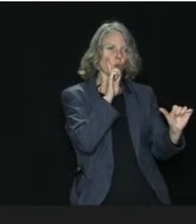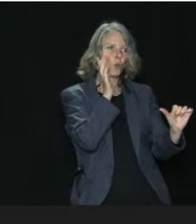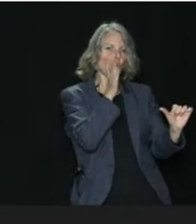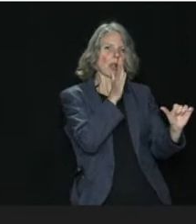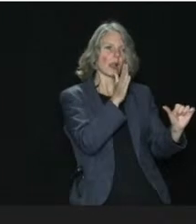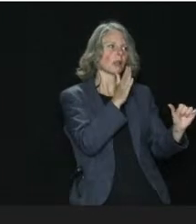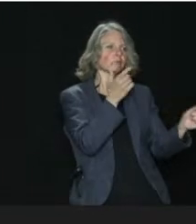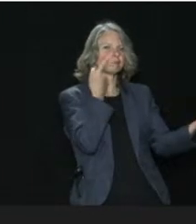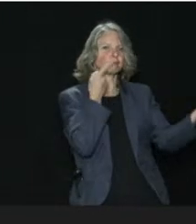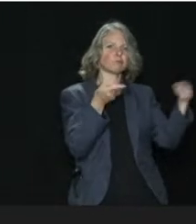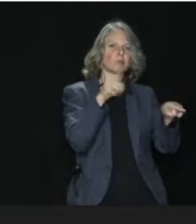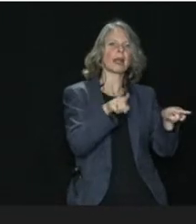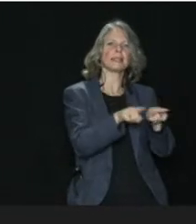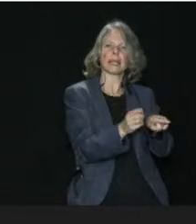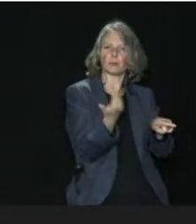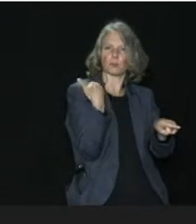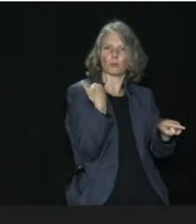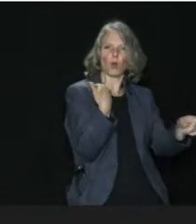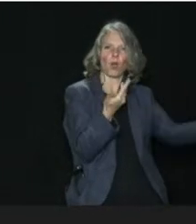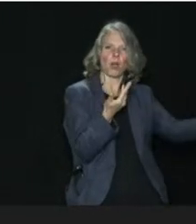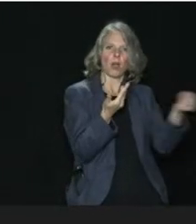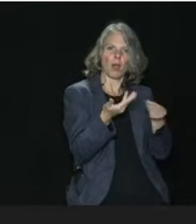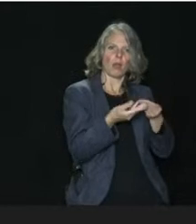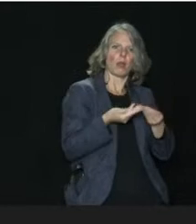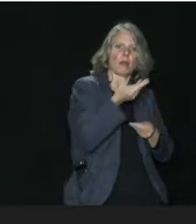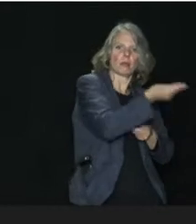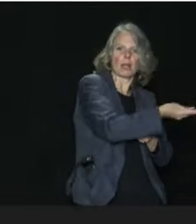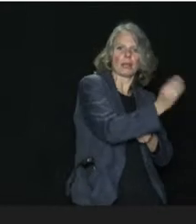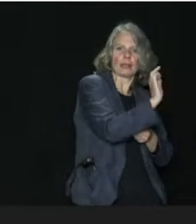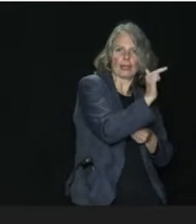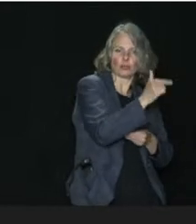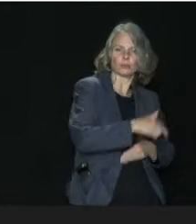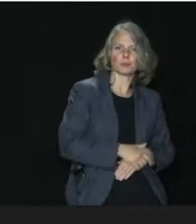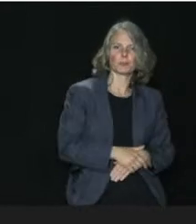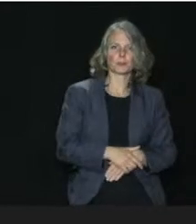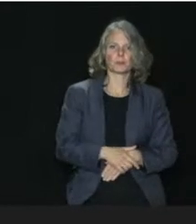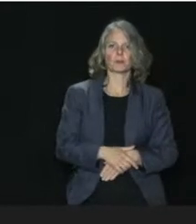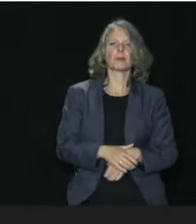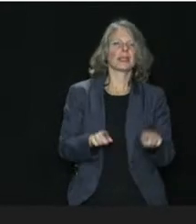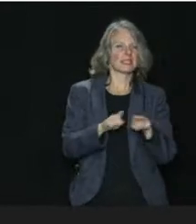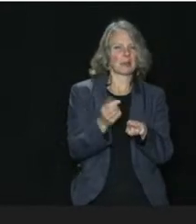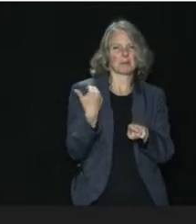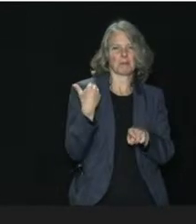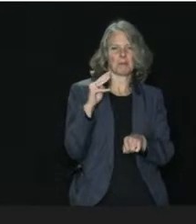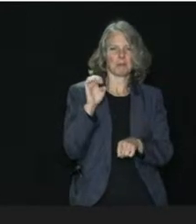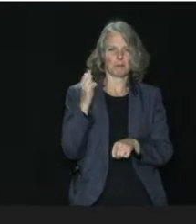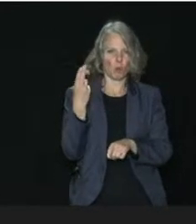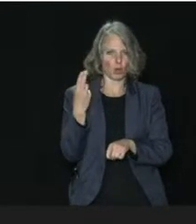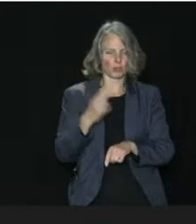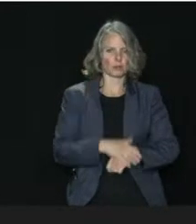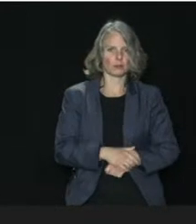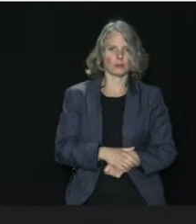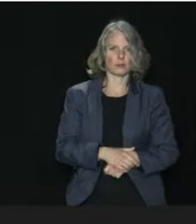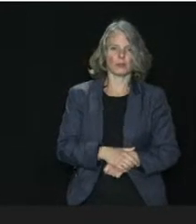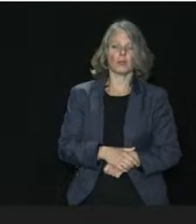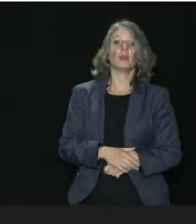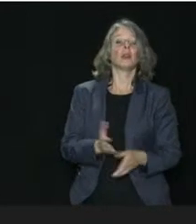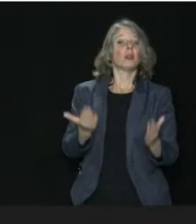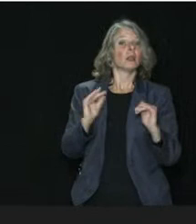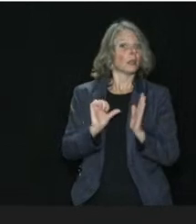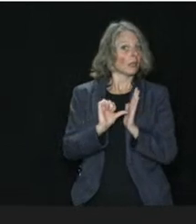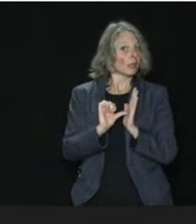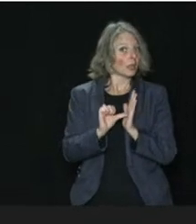we had the end of March with them. I want to stress that at the current time, we